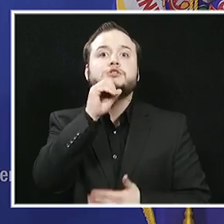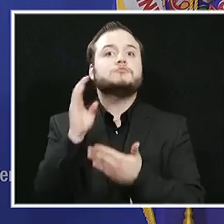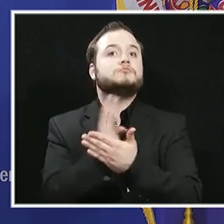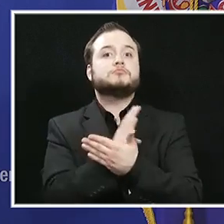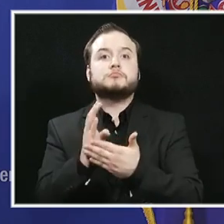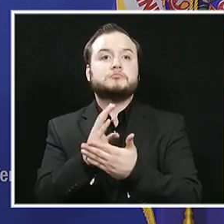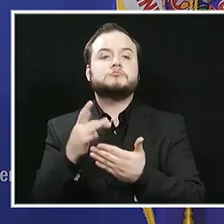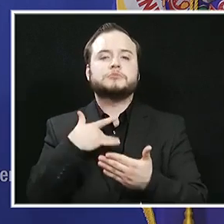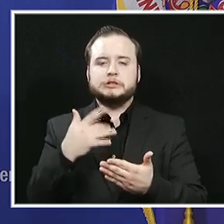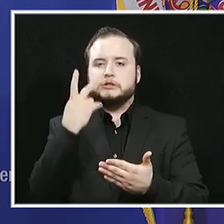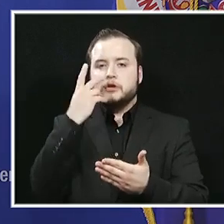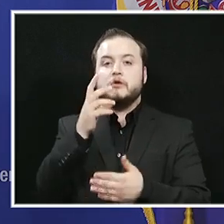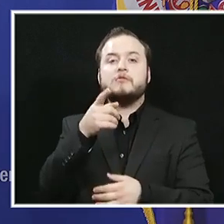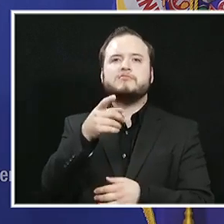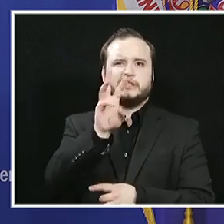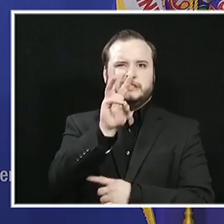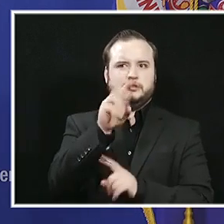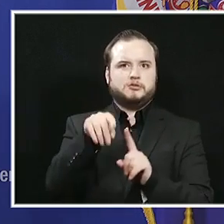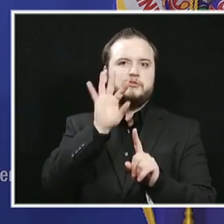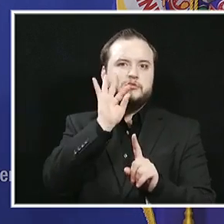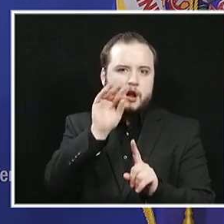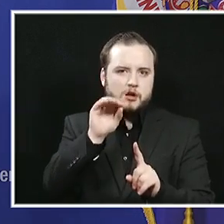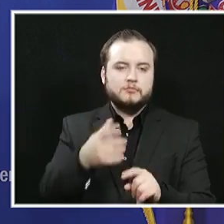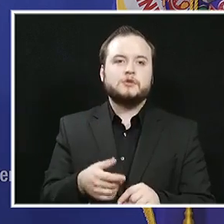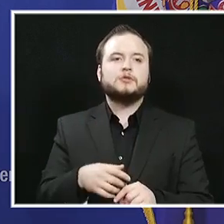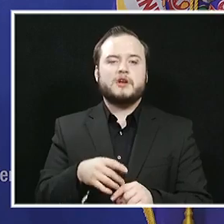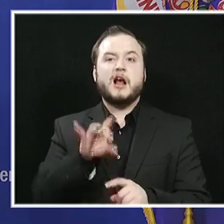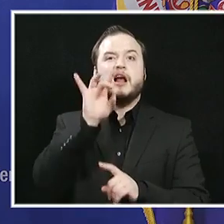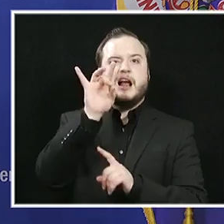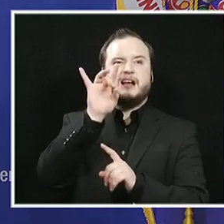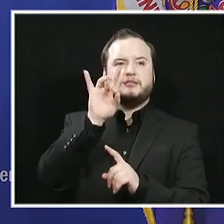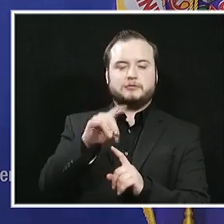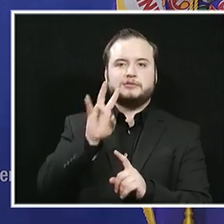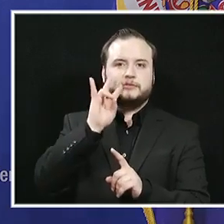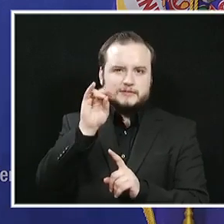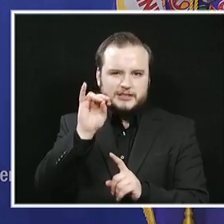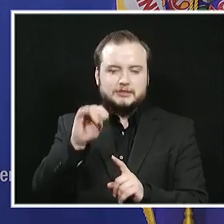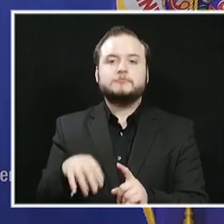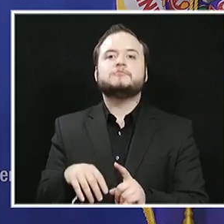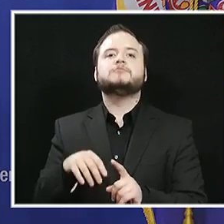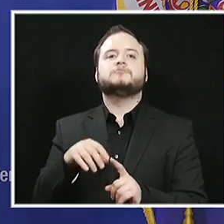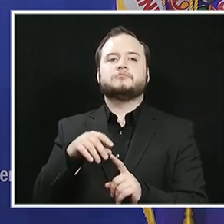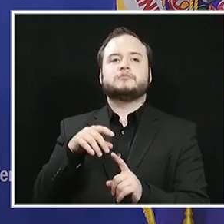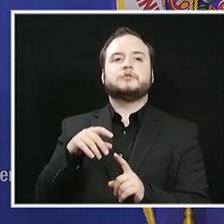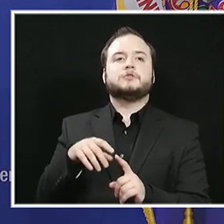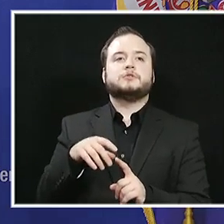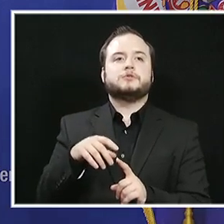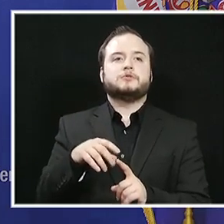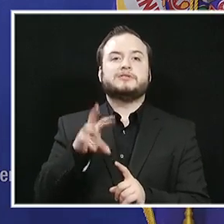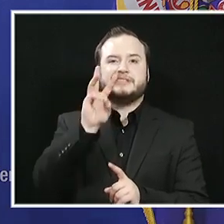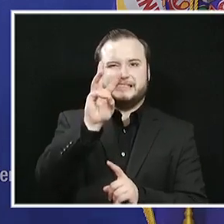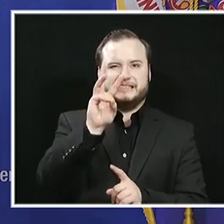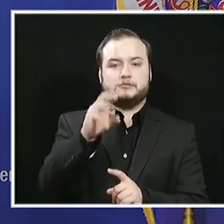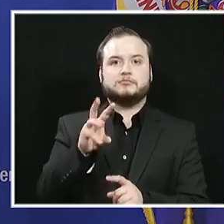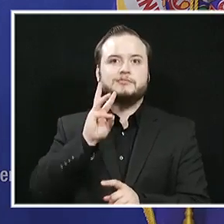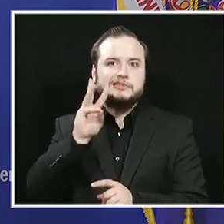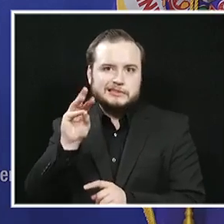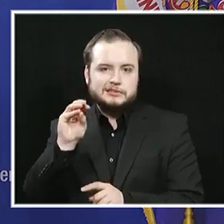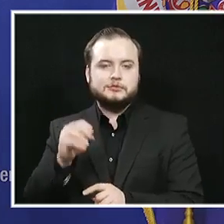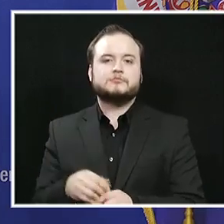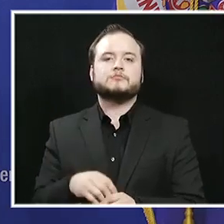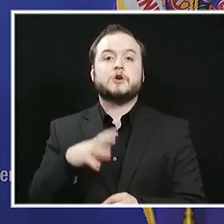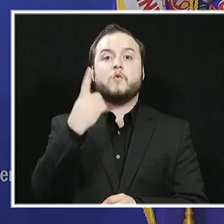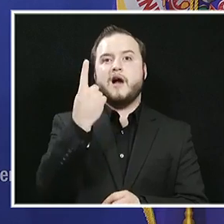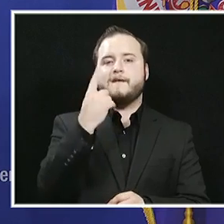7 in their 80s, 8 in their 70s, 2 people in their 60s, and 1 younger person in their 40s with